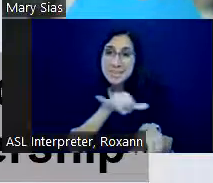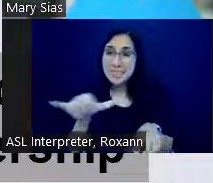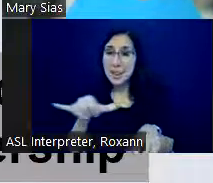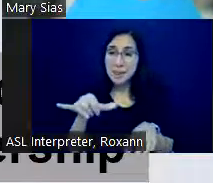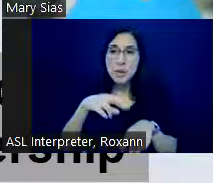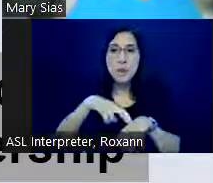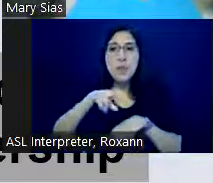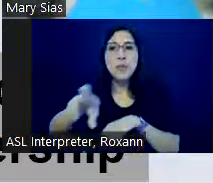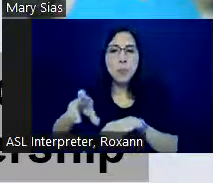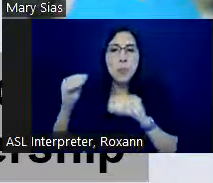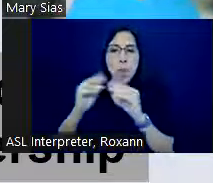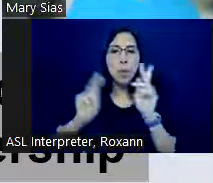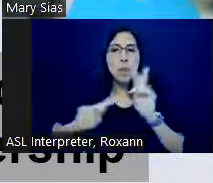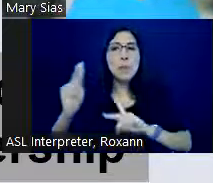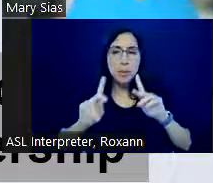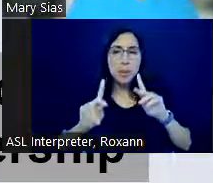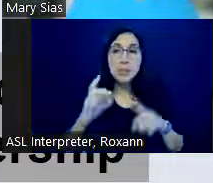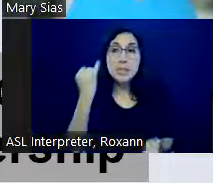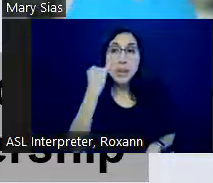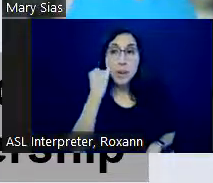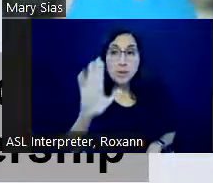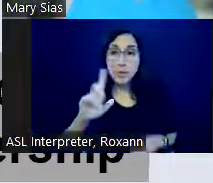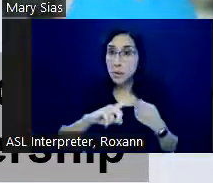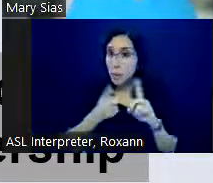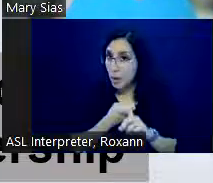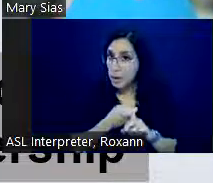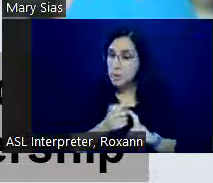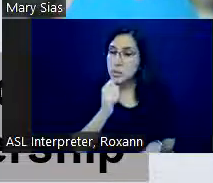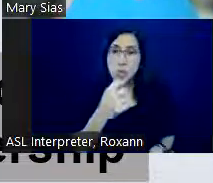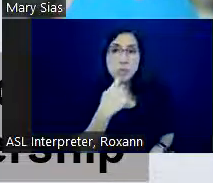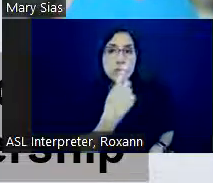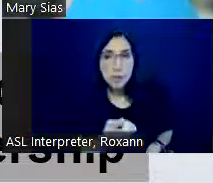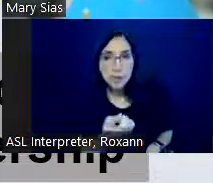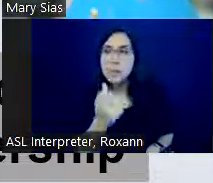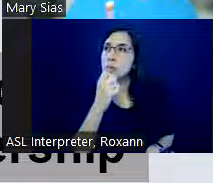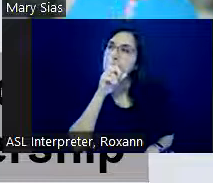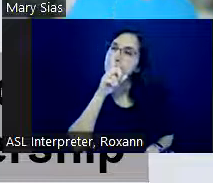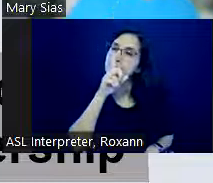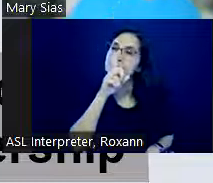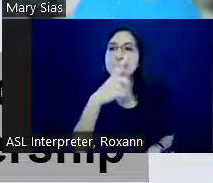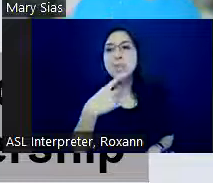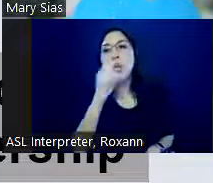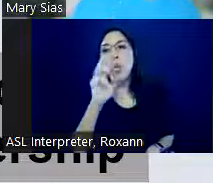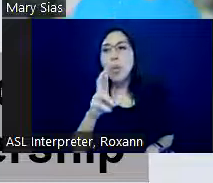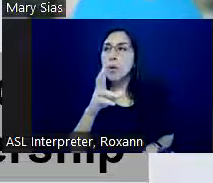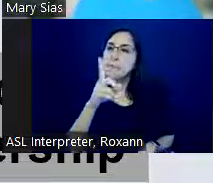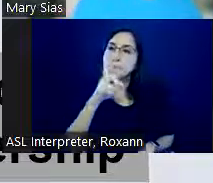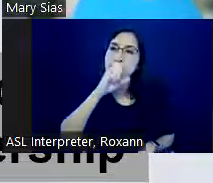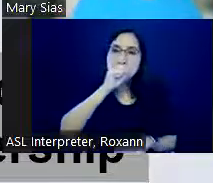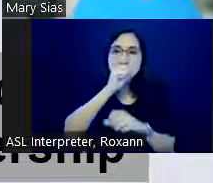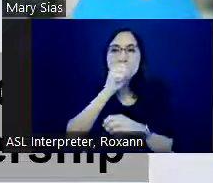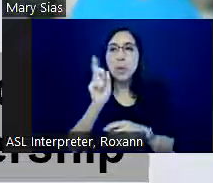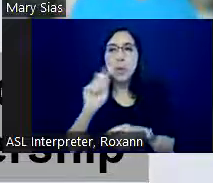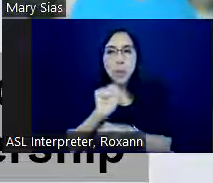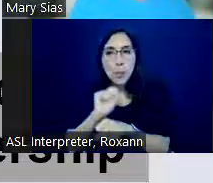situation. If your friends aren't referring you or telling you where they work, because they're part of the 78%